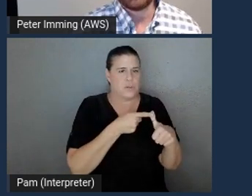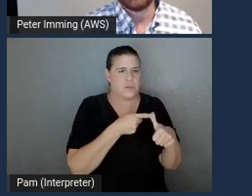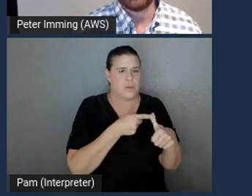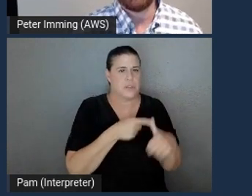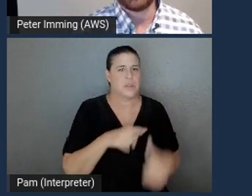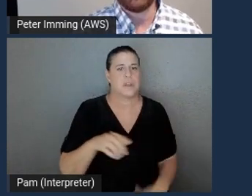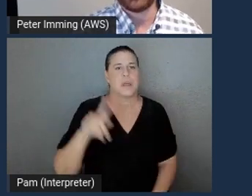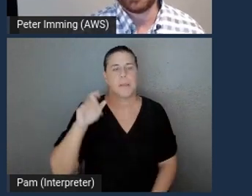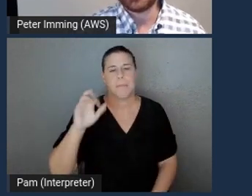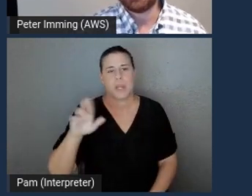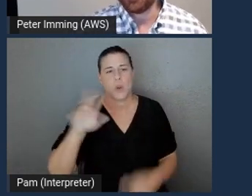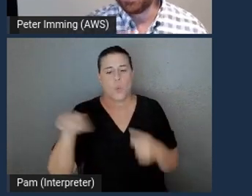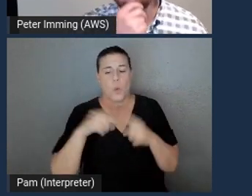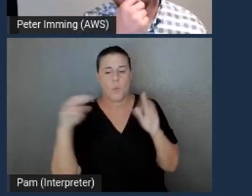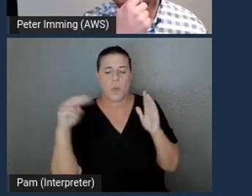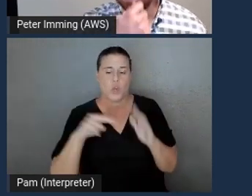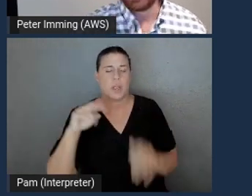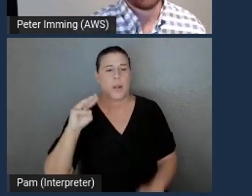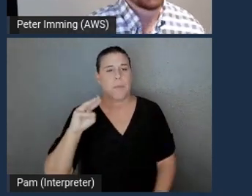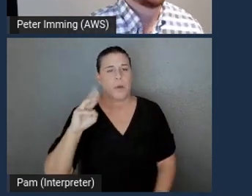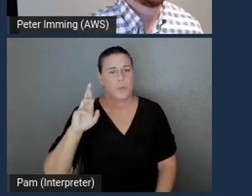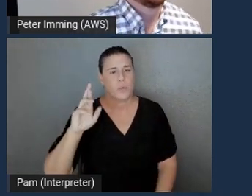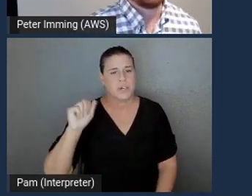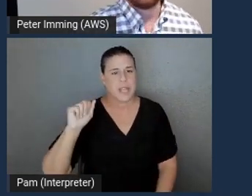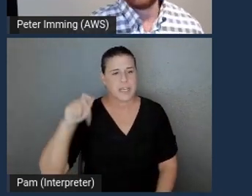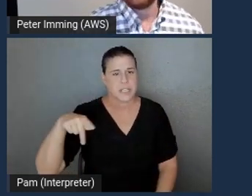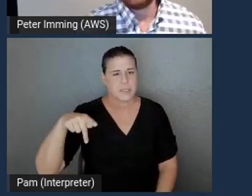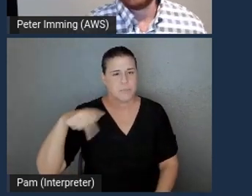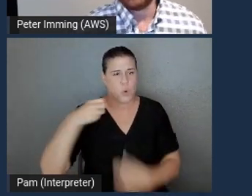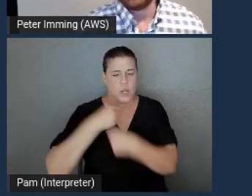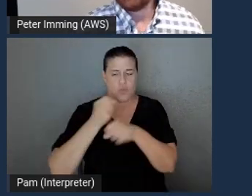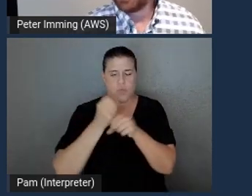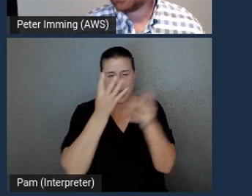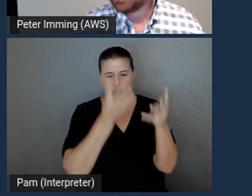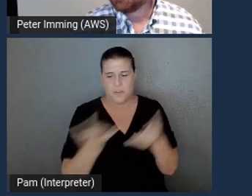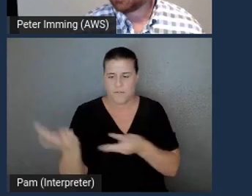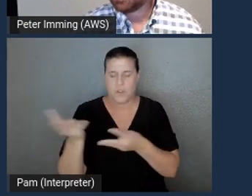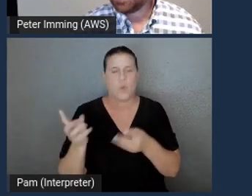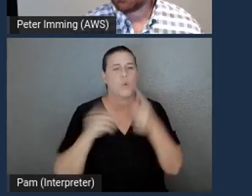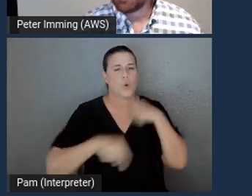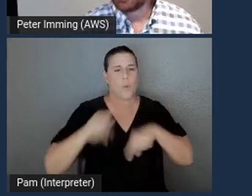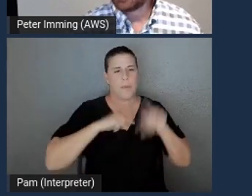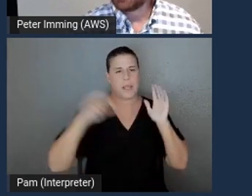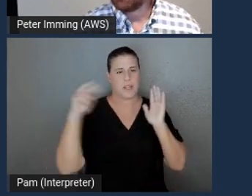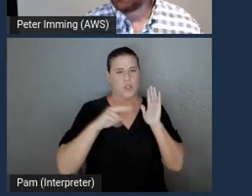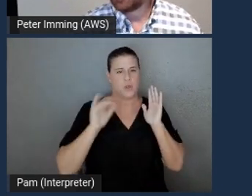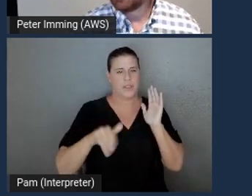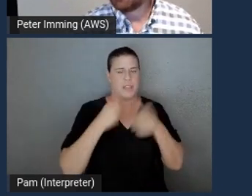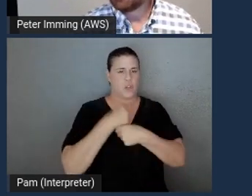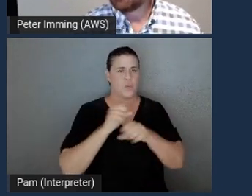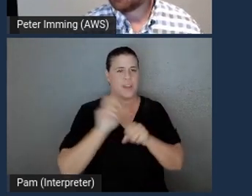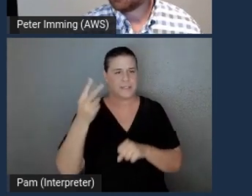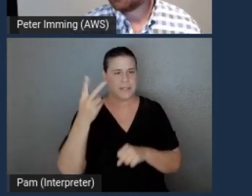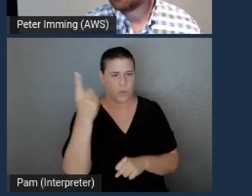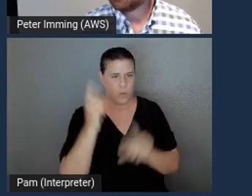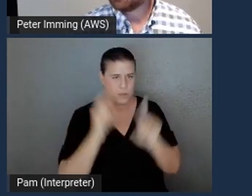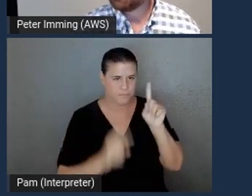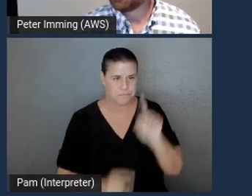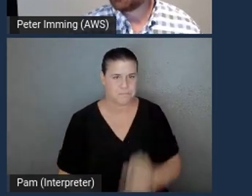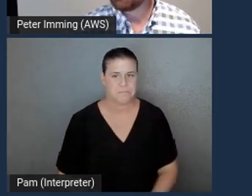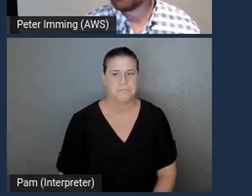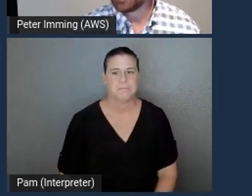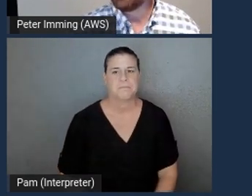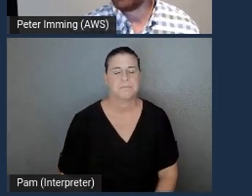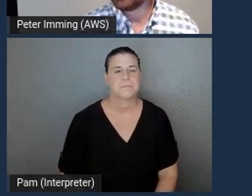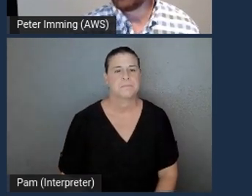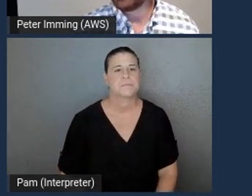look at our multi-region access point creation flow, let's go back and take a look at that and create a second one here. So when we